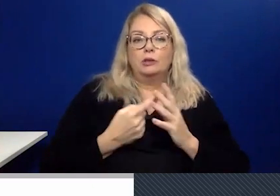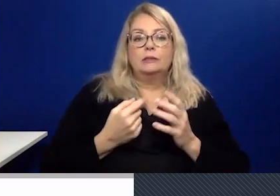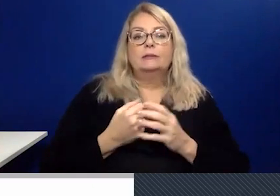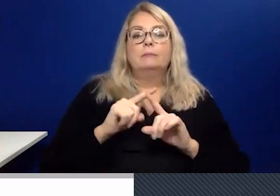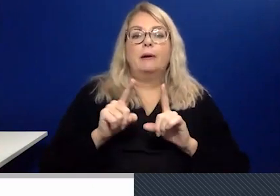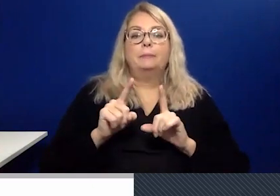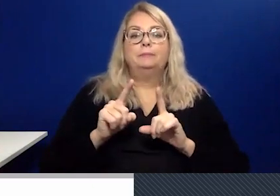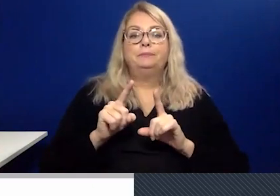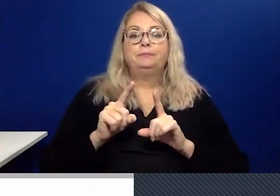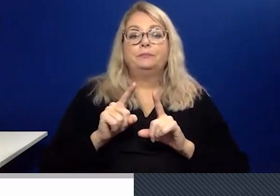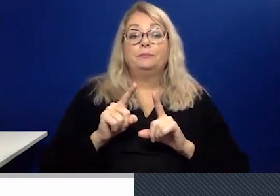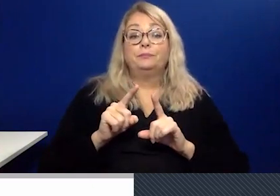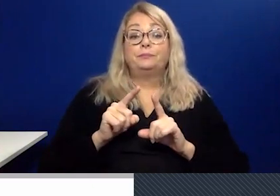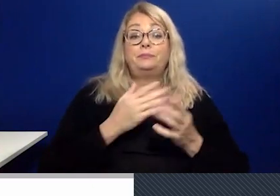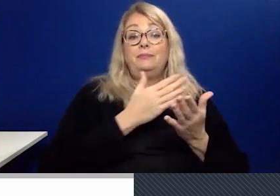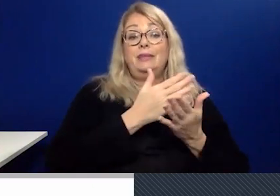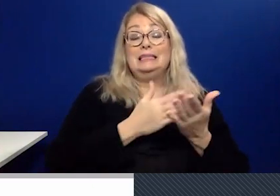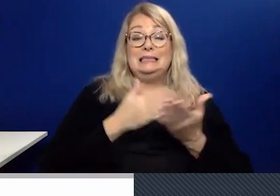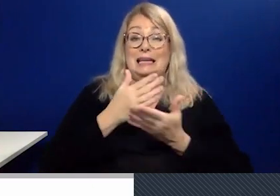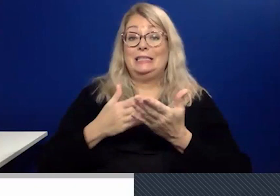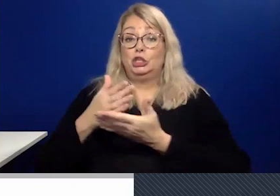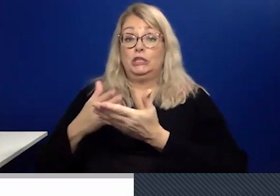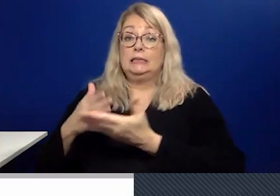but in terms of sections,